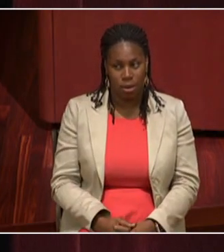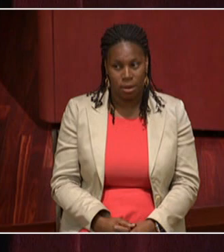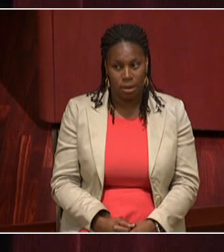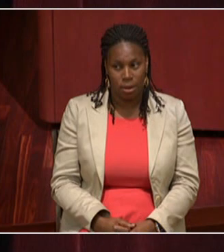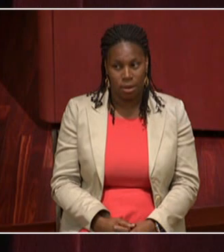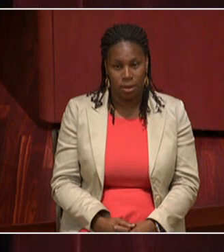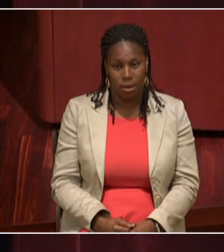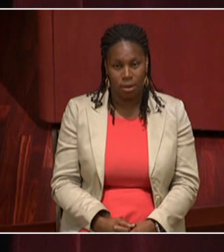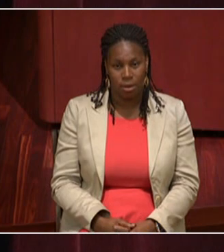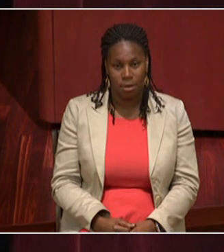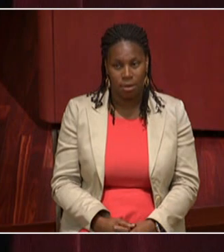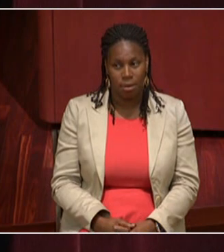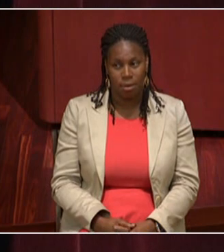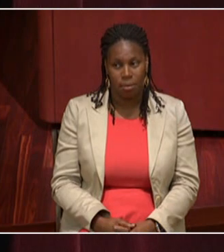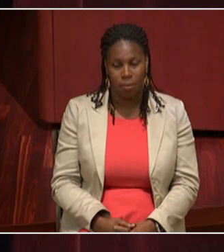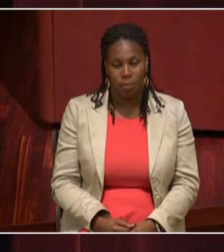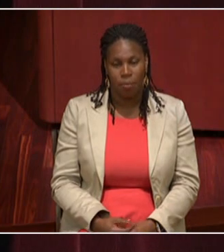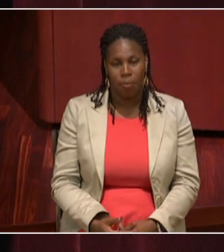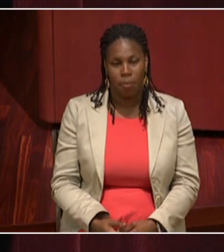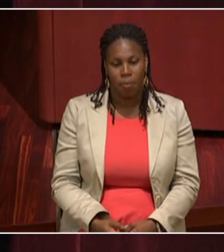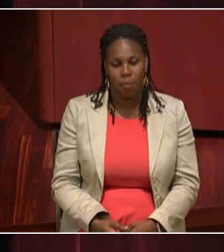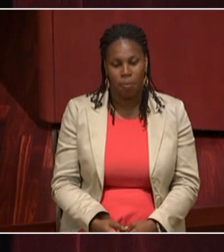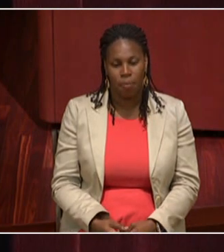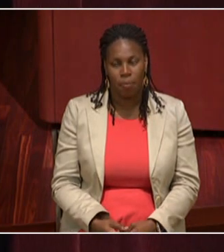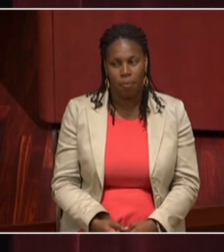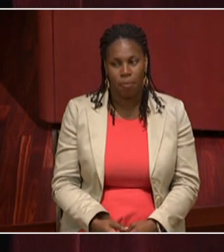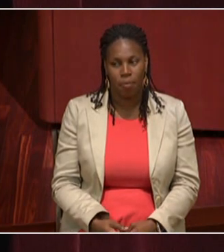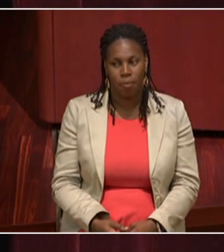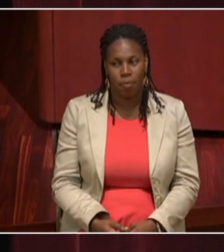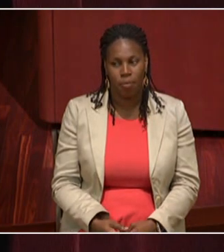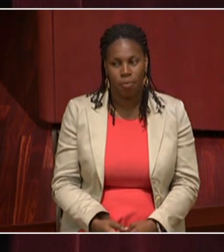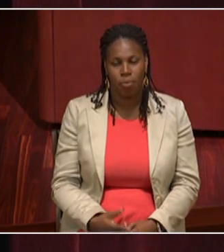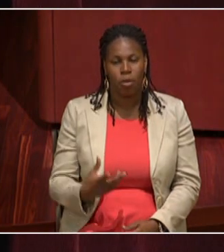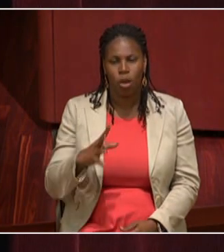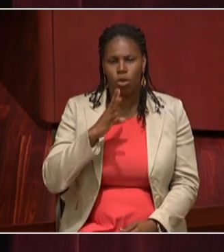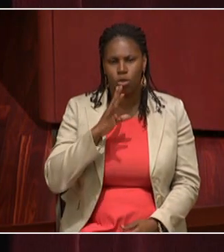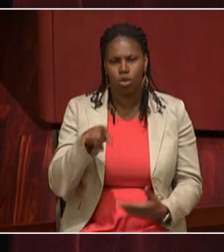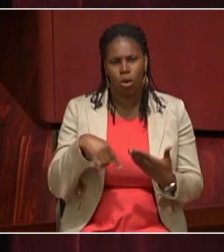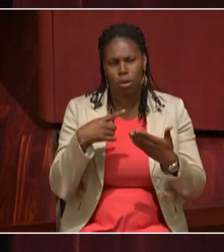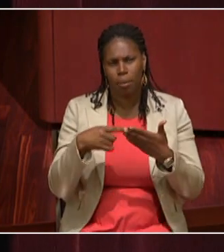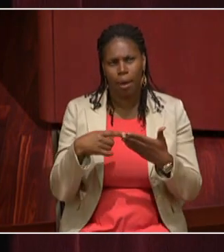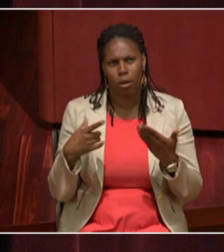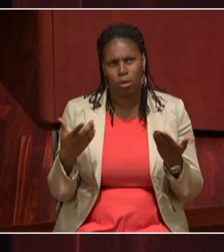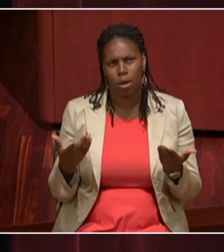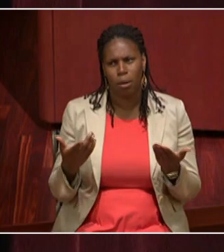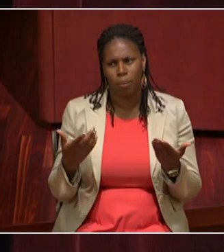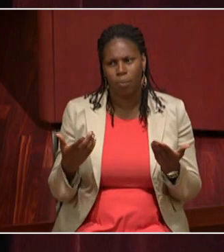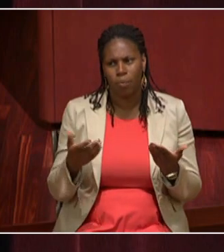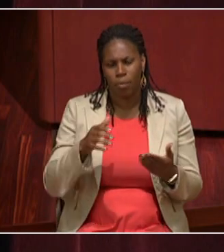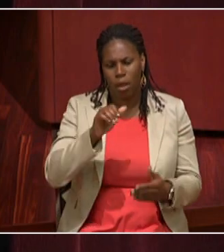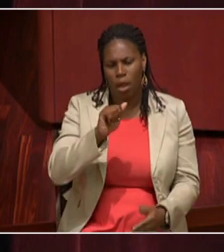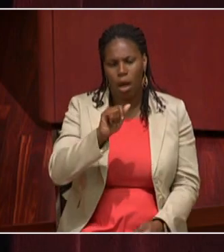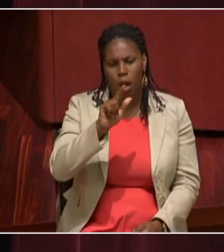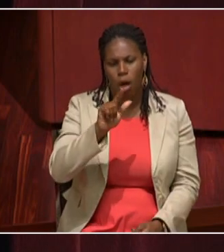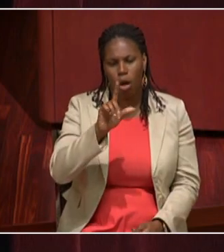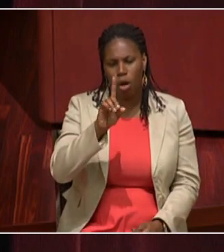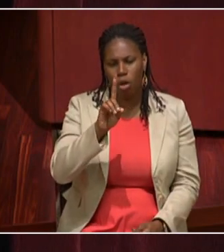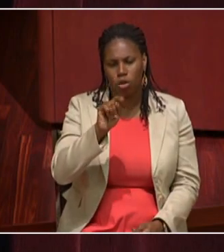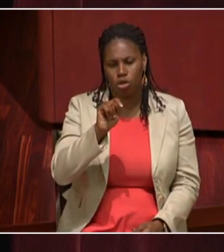The second question's more specific. You had talked earlier about the Aldridge